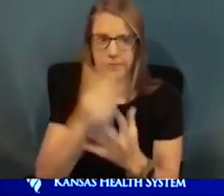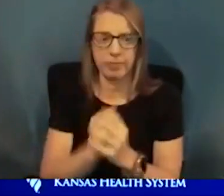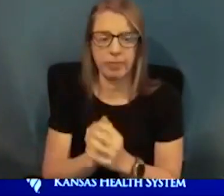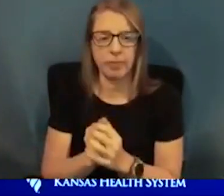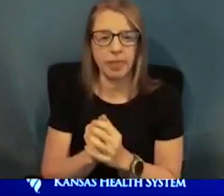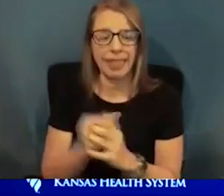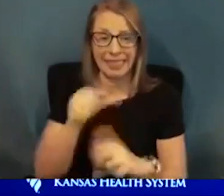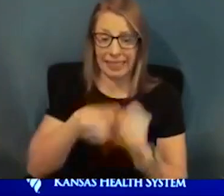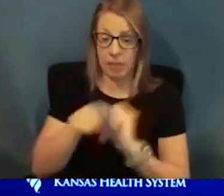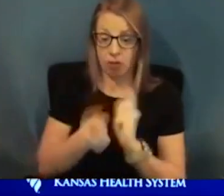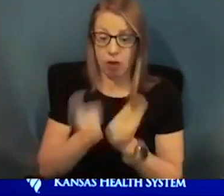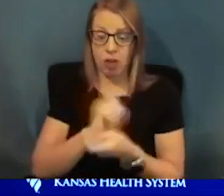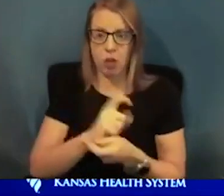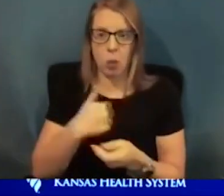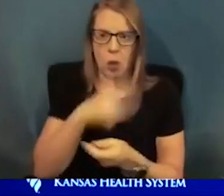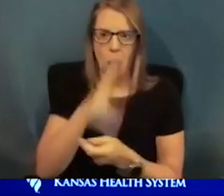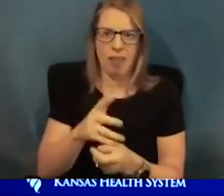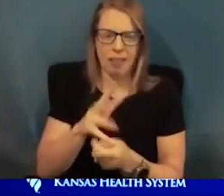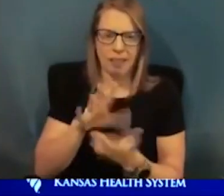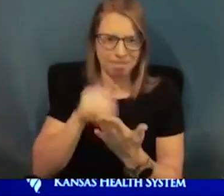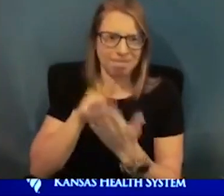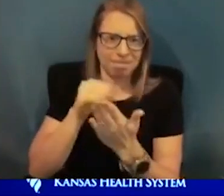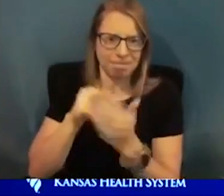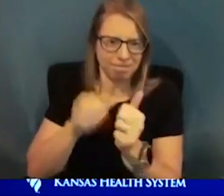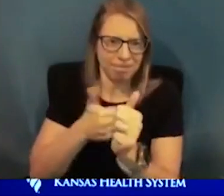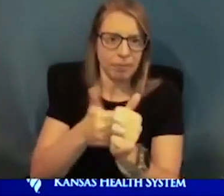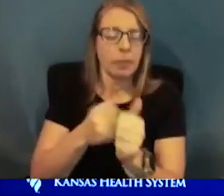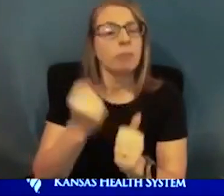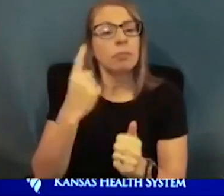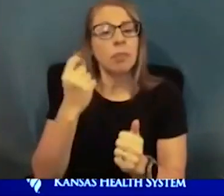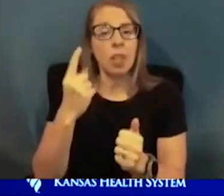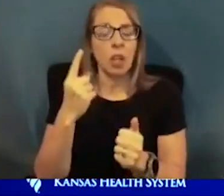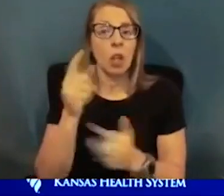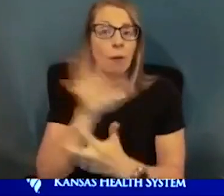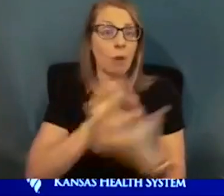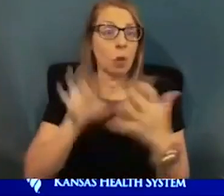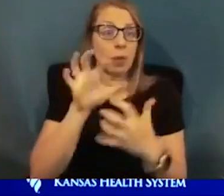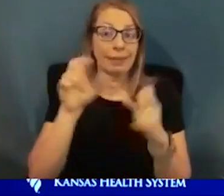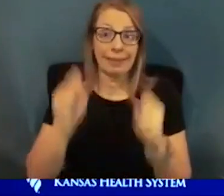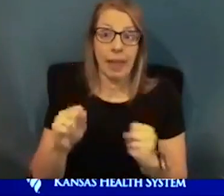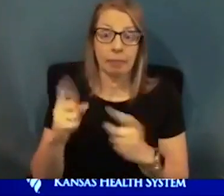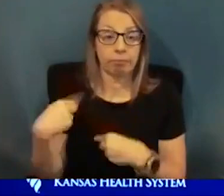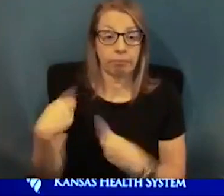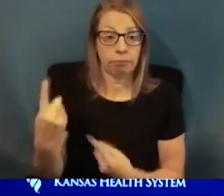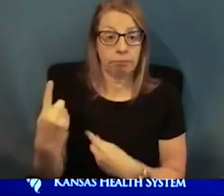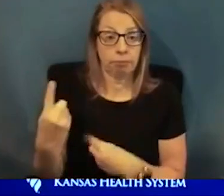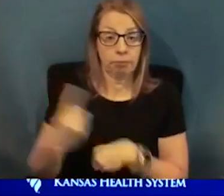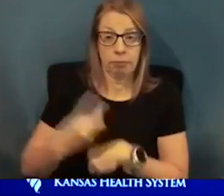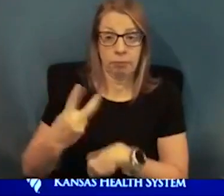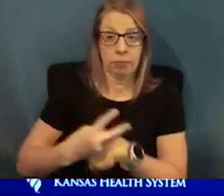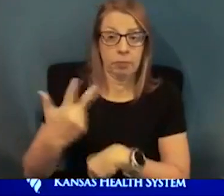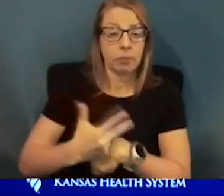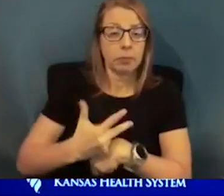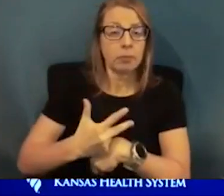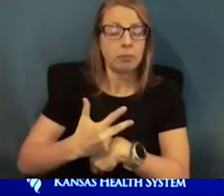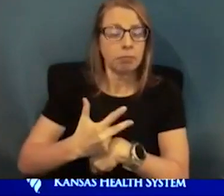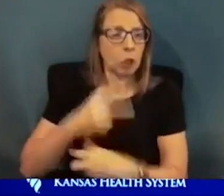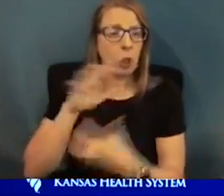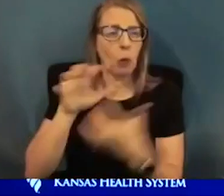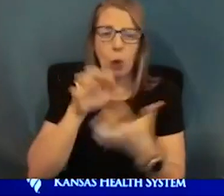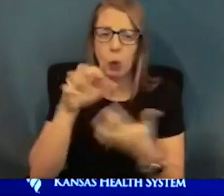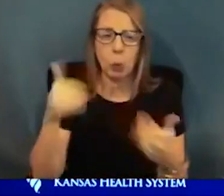know it can be confusing because, as we have seen within these last 2 to 3 days, it's confusing. And I can understand how the